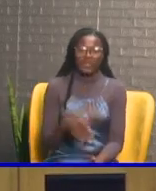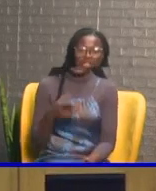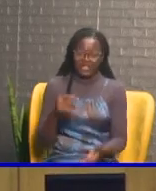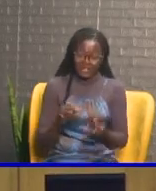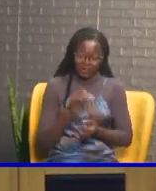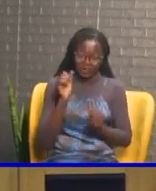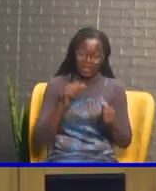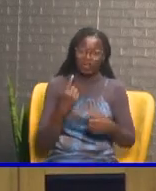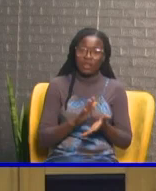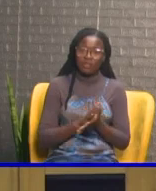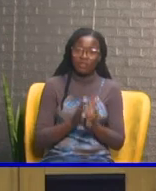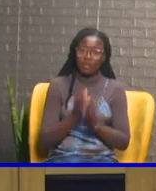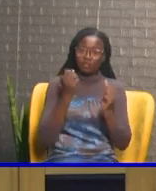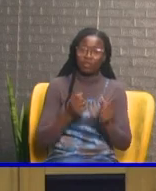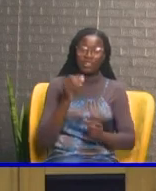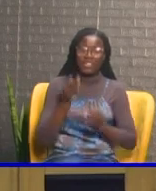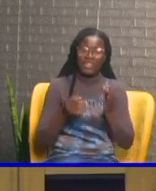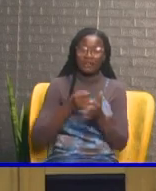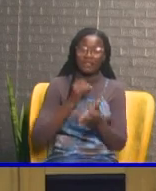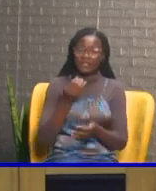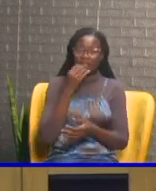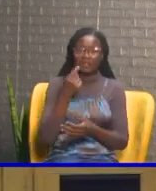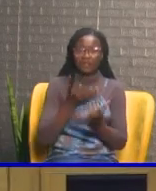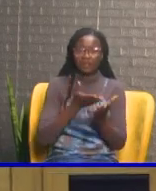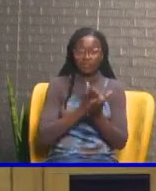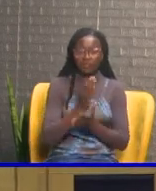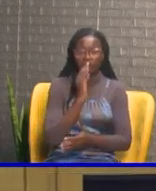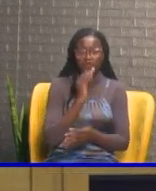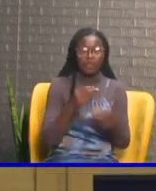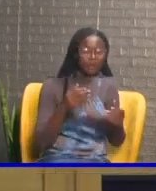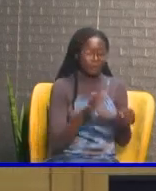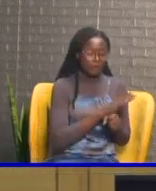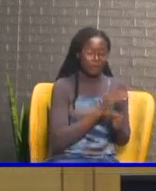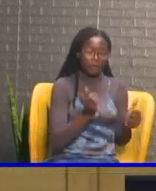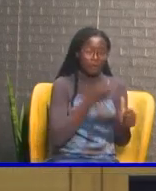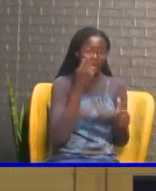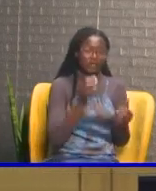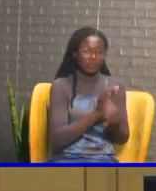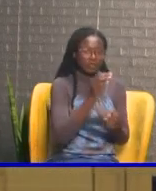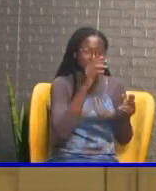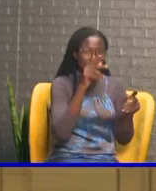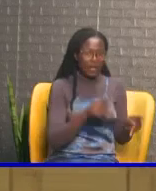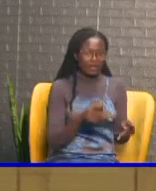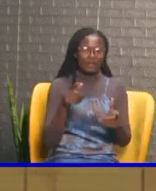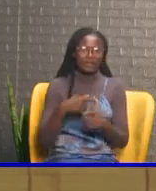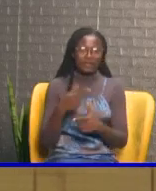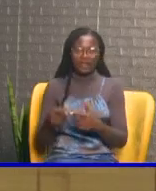So that's what I was doing. Feed the spirit man heals the body. Nothing on the outside.